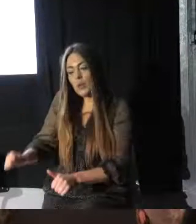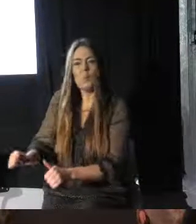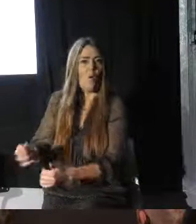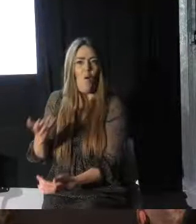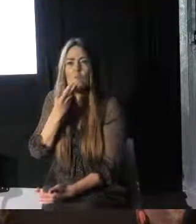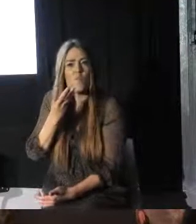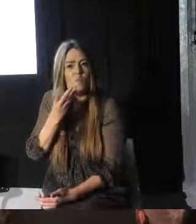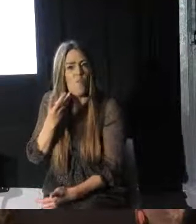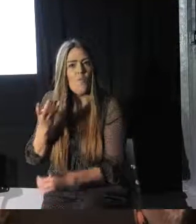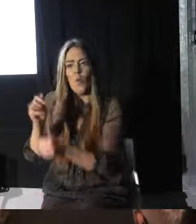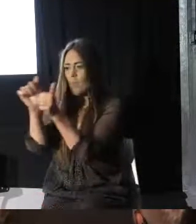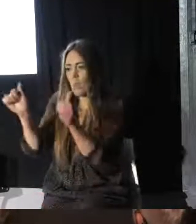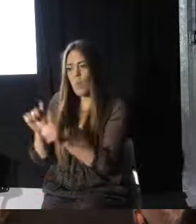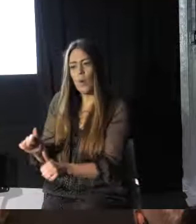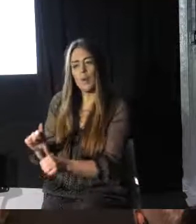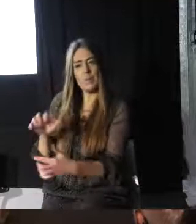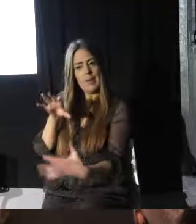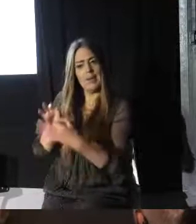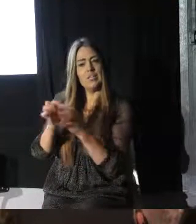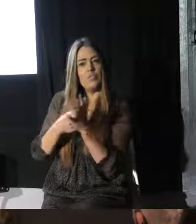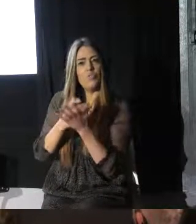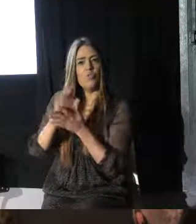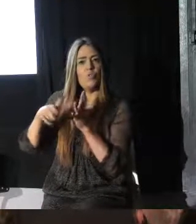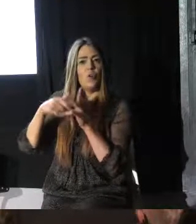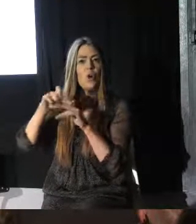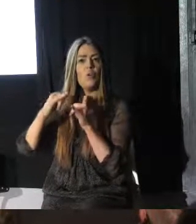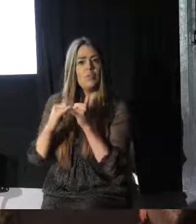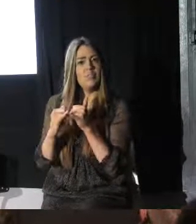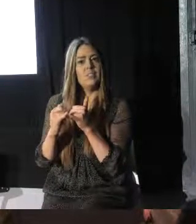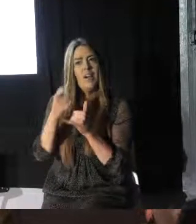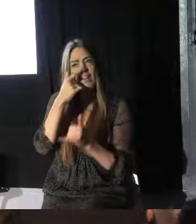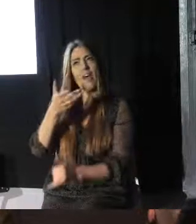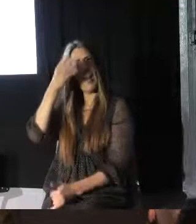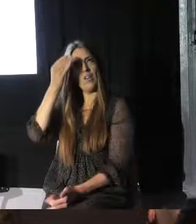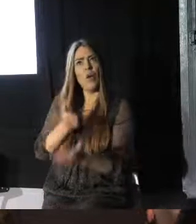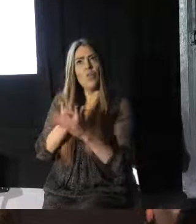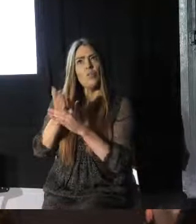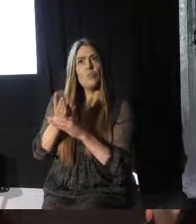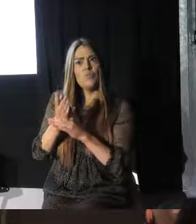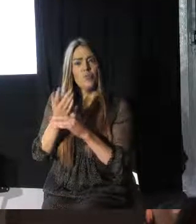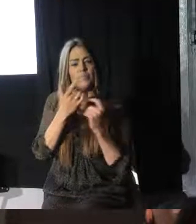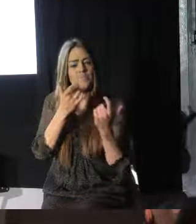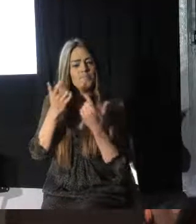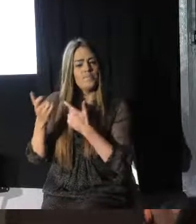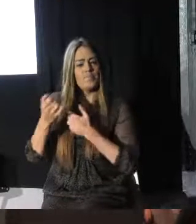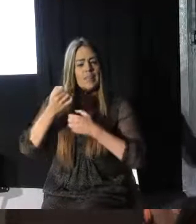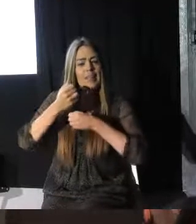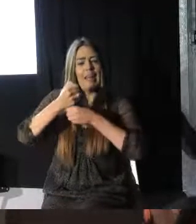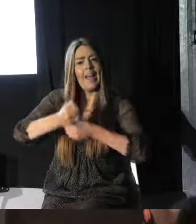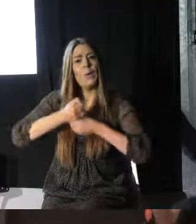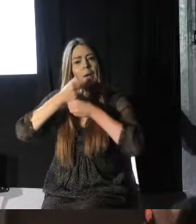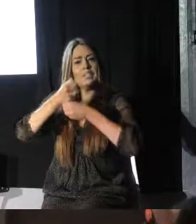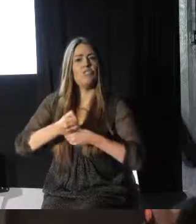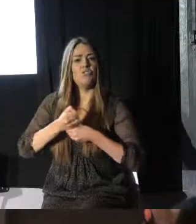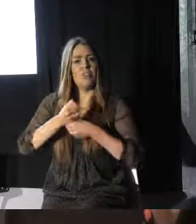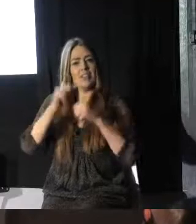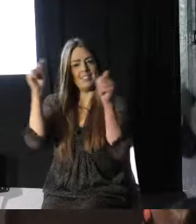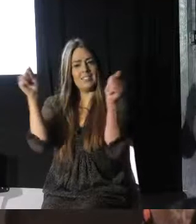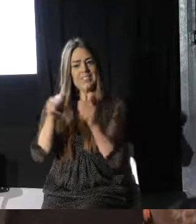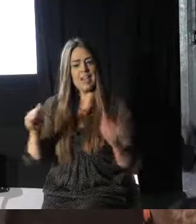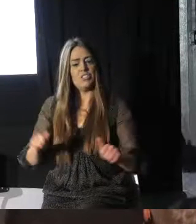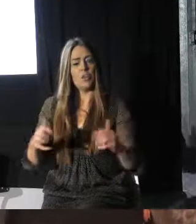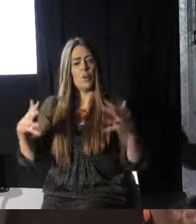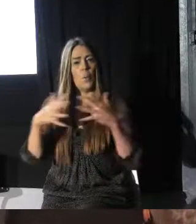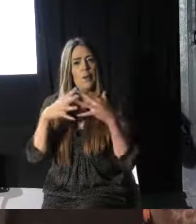that site. So I think we can learn from this by looking at the equestrian statue of William III, wrapped in